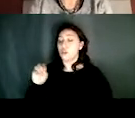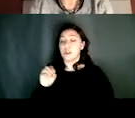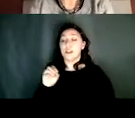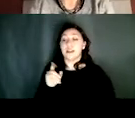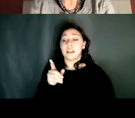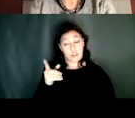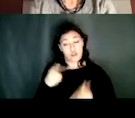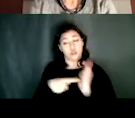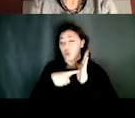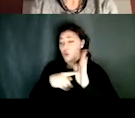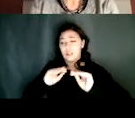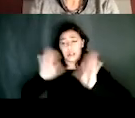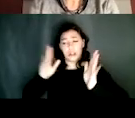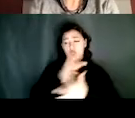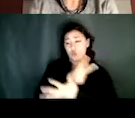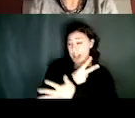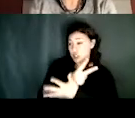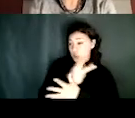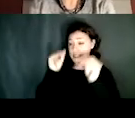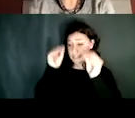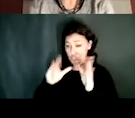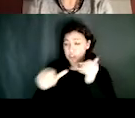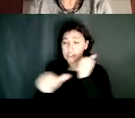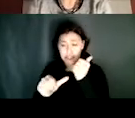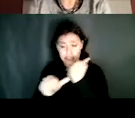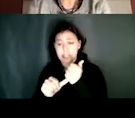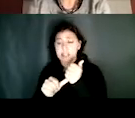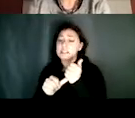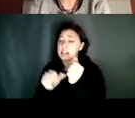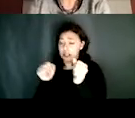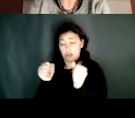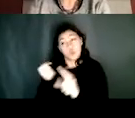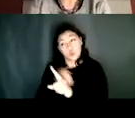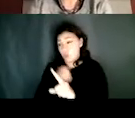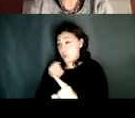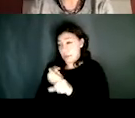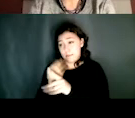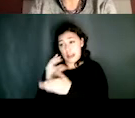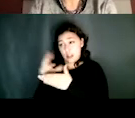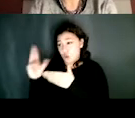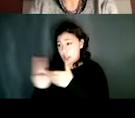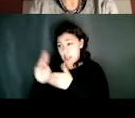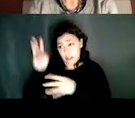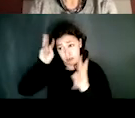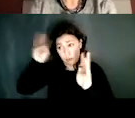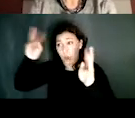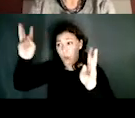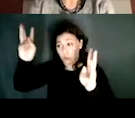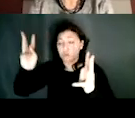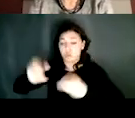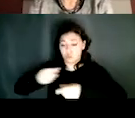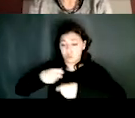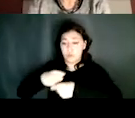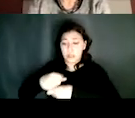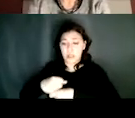Public Schools, Alyssa took the lead on redesigning the large enrollment course, Mars, Moon, and the Earth, that changed